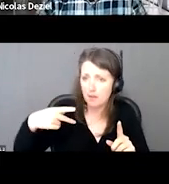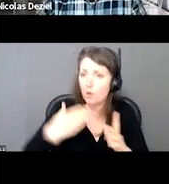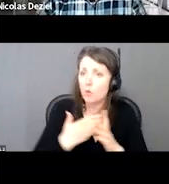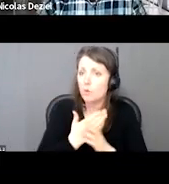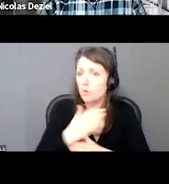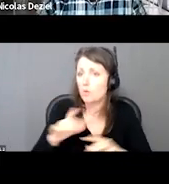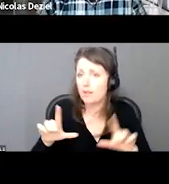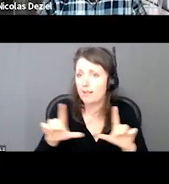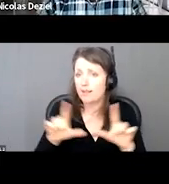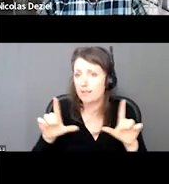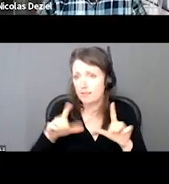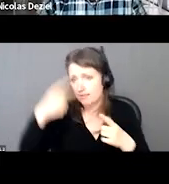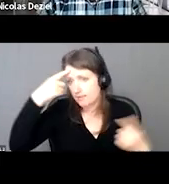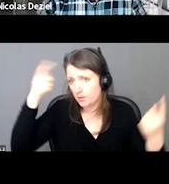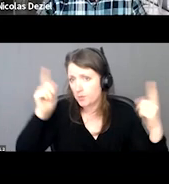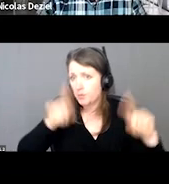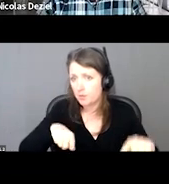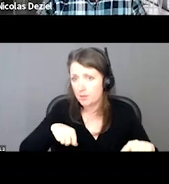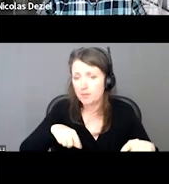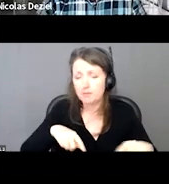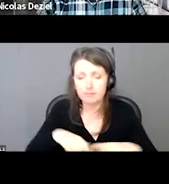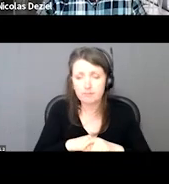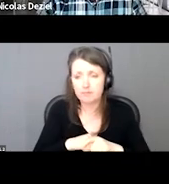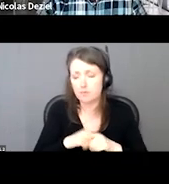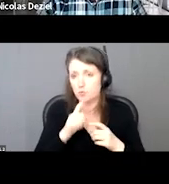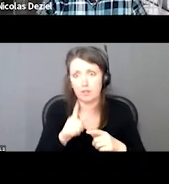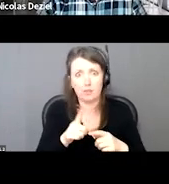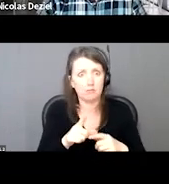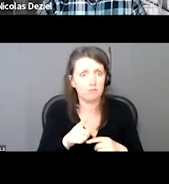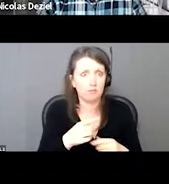a win-win solution in the end.